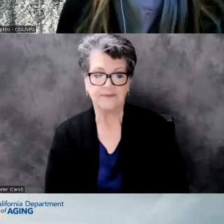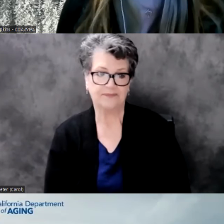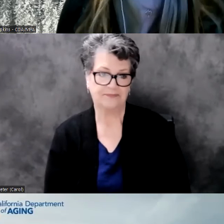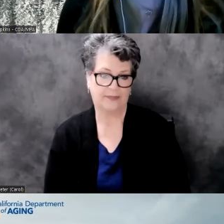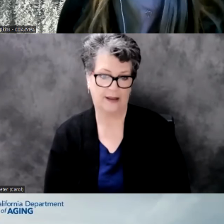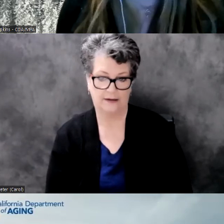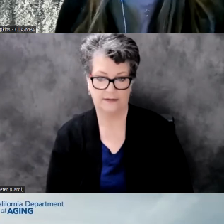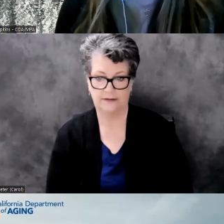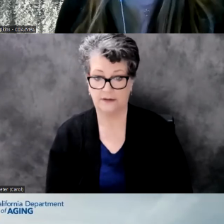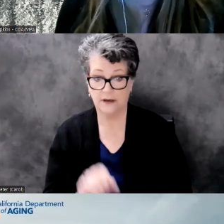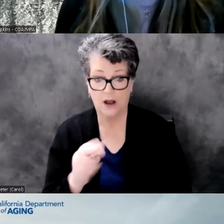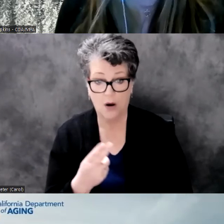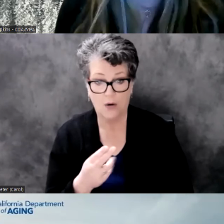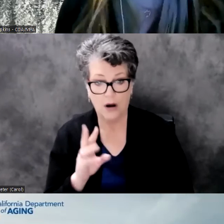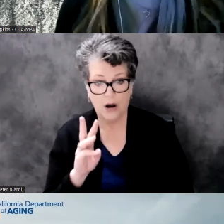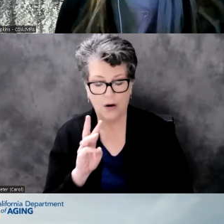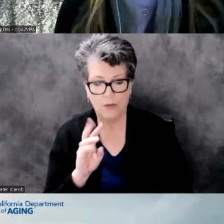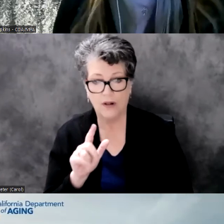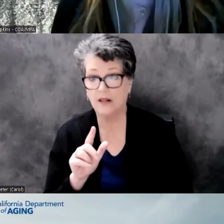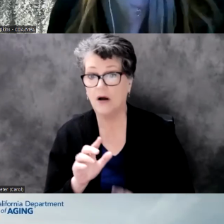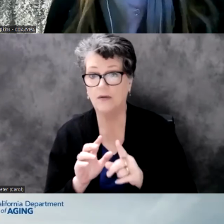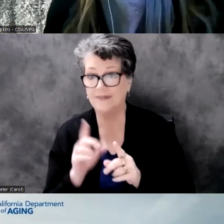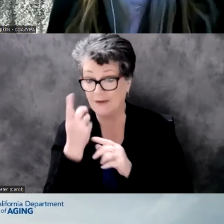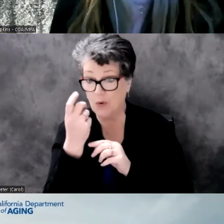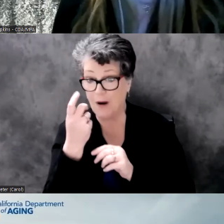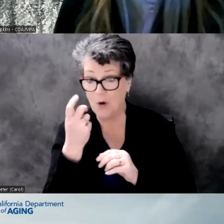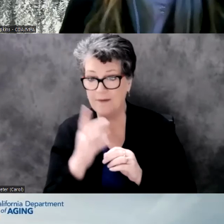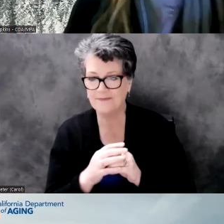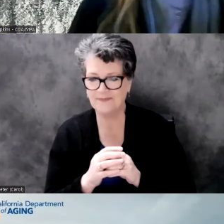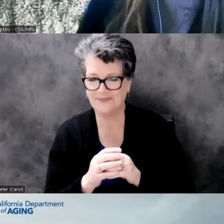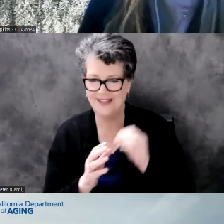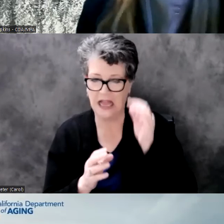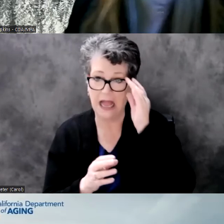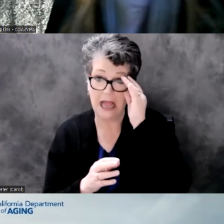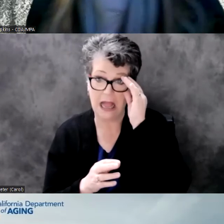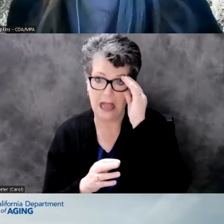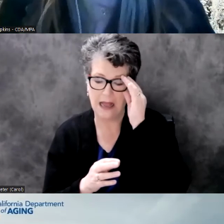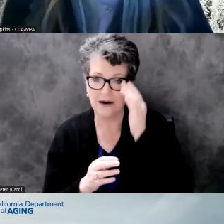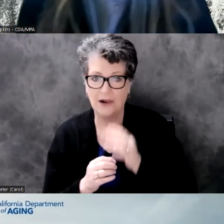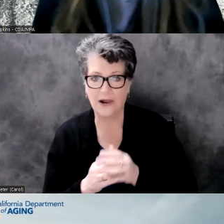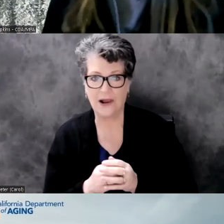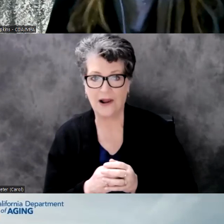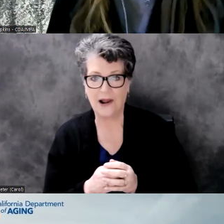Oh, Will, and it looks like, Amanda, we have one more. Yes, Will.